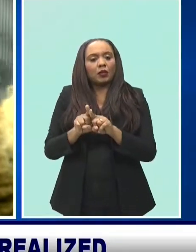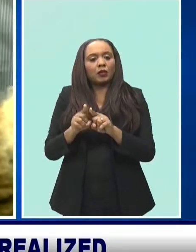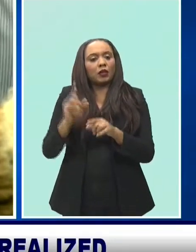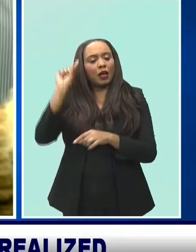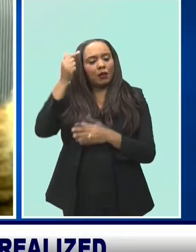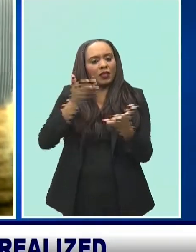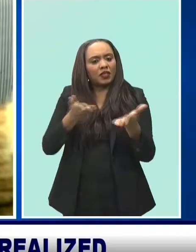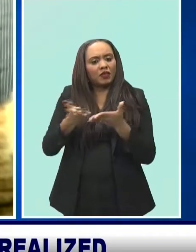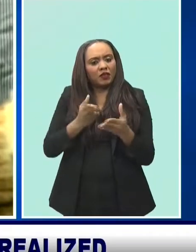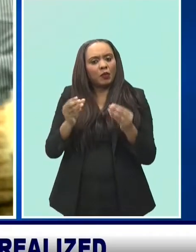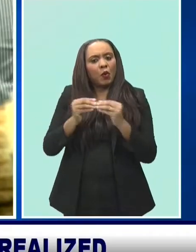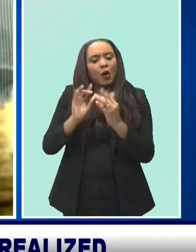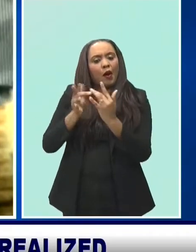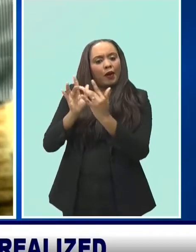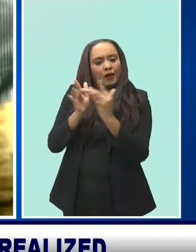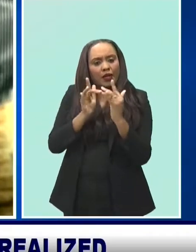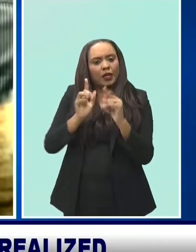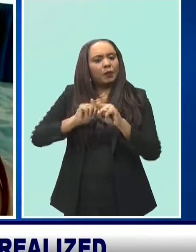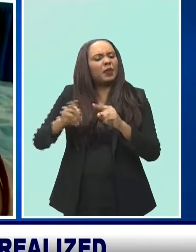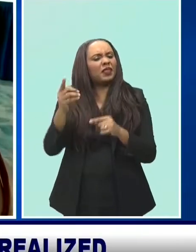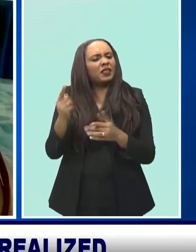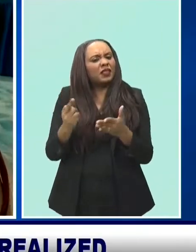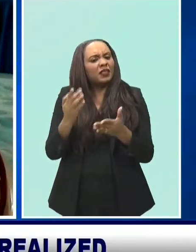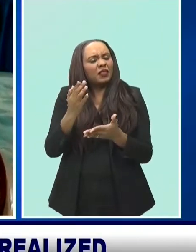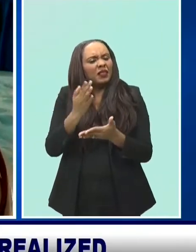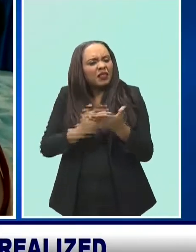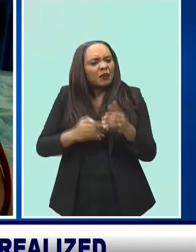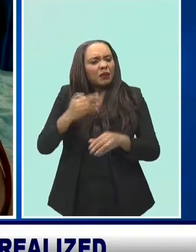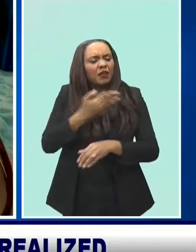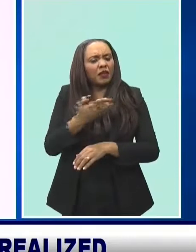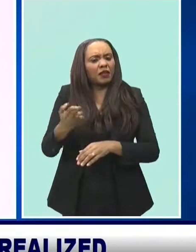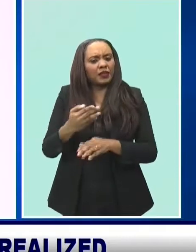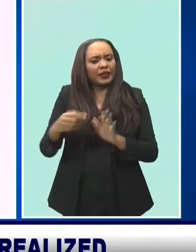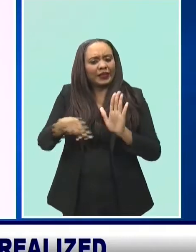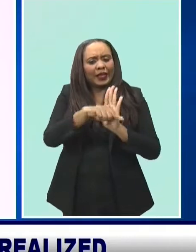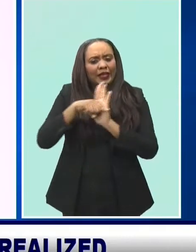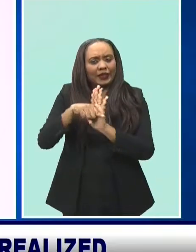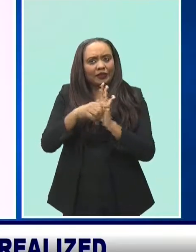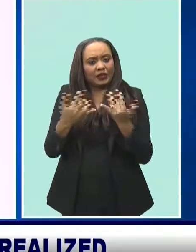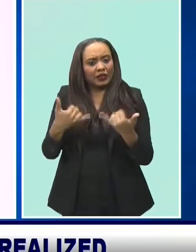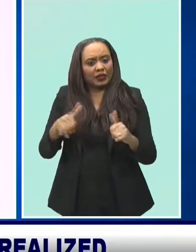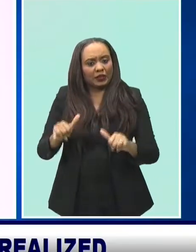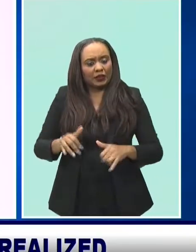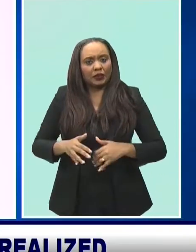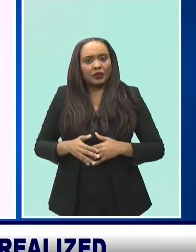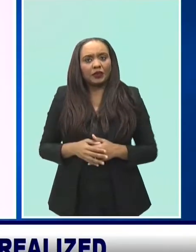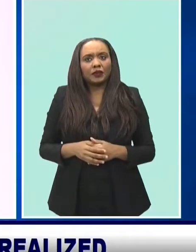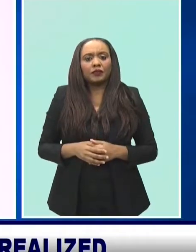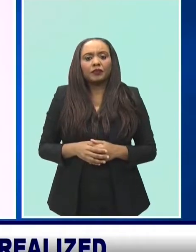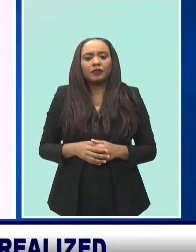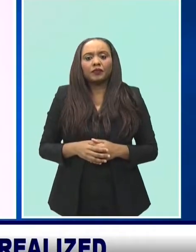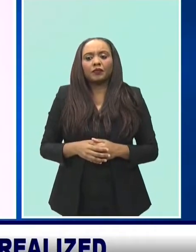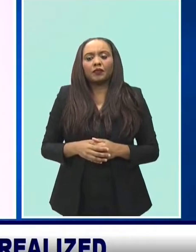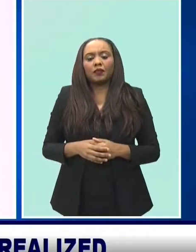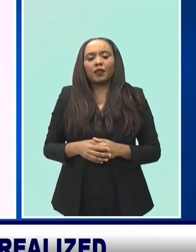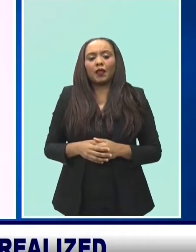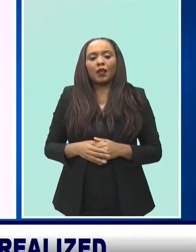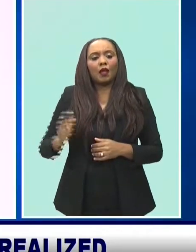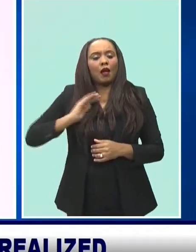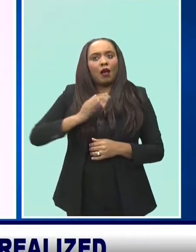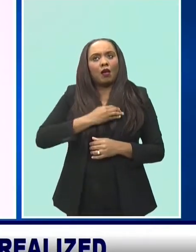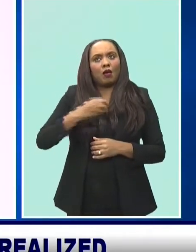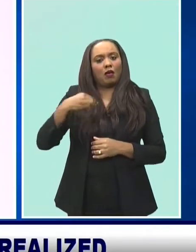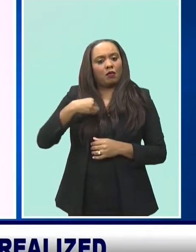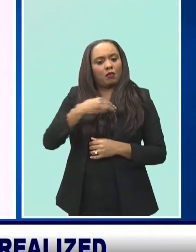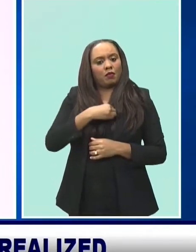other factors are having negative effects on the sector. Our members, however, are being severely impacted